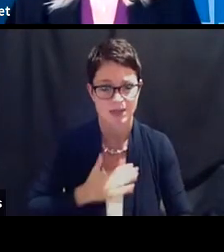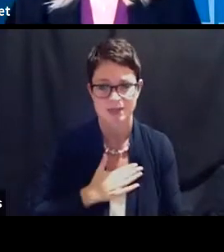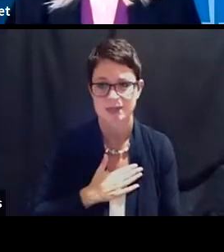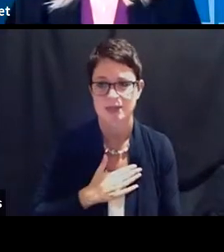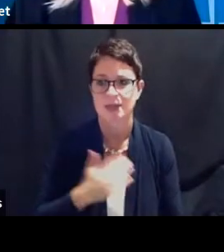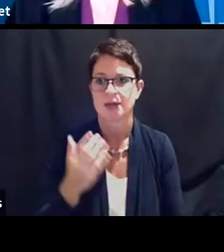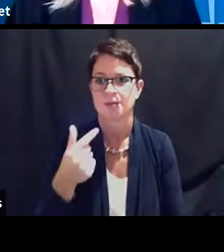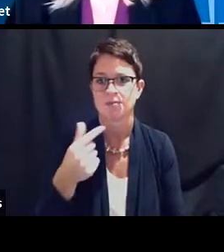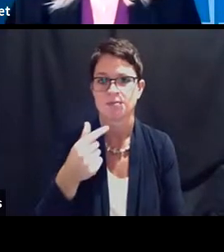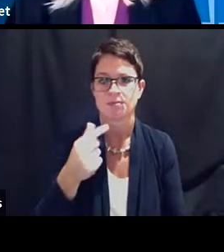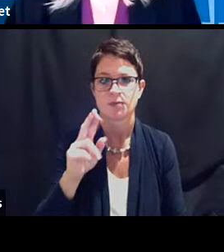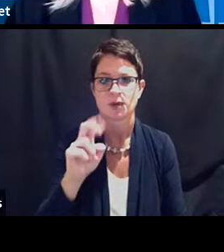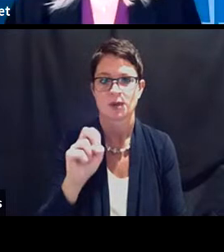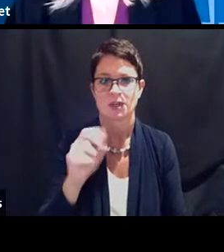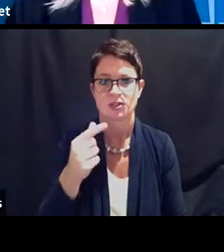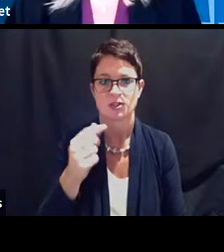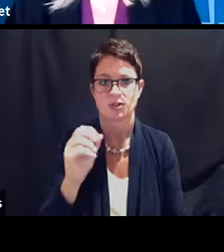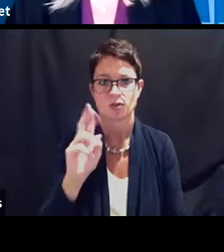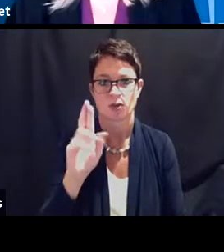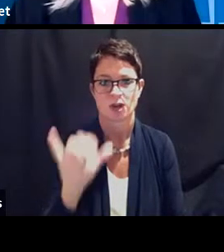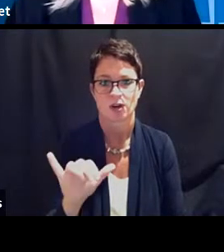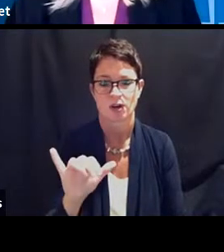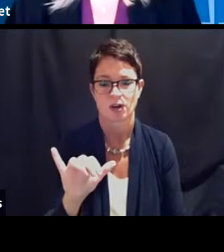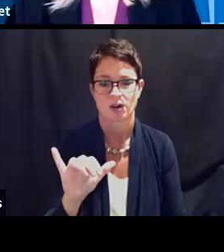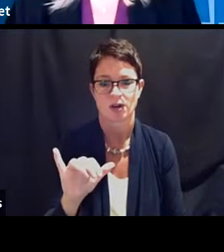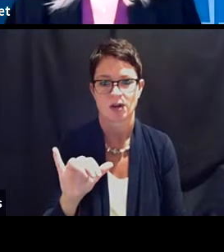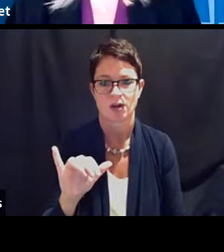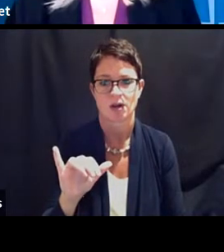please. Gregory